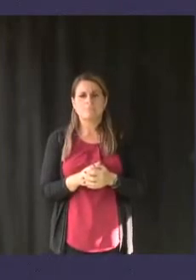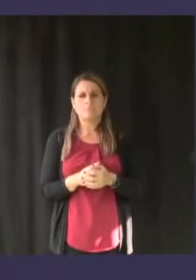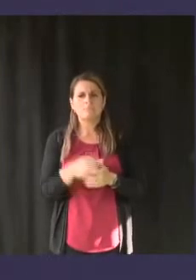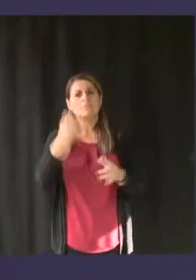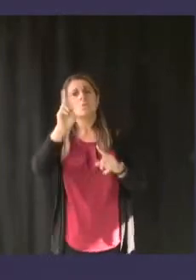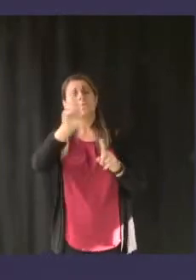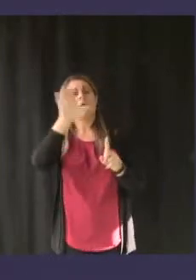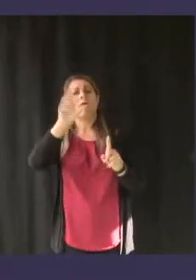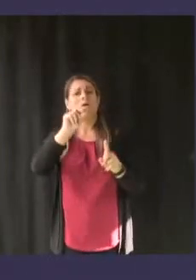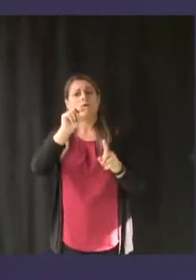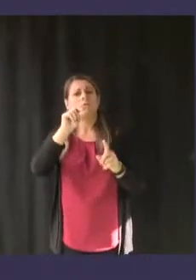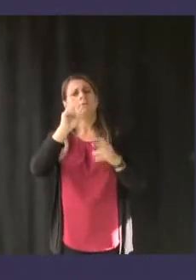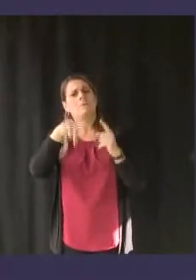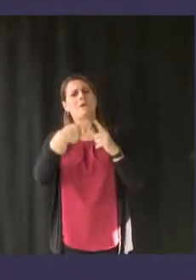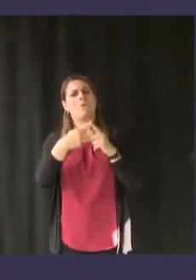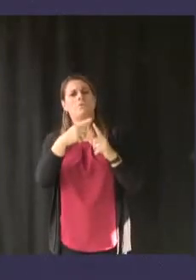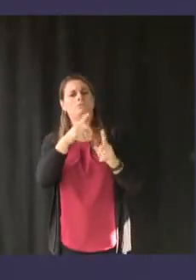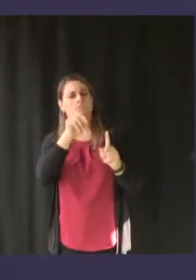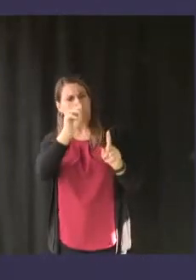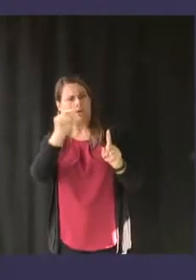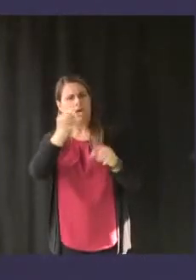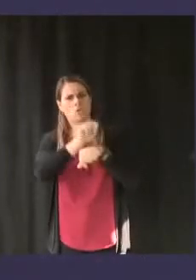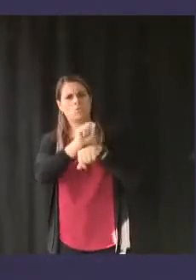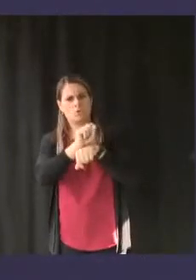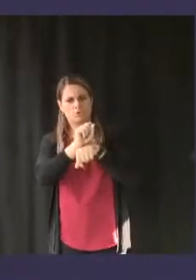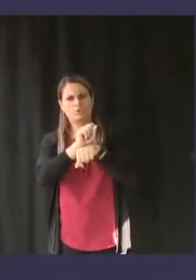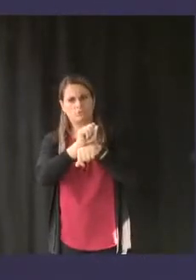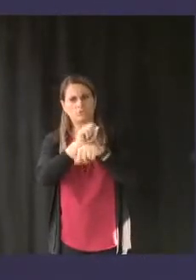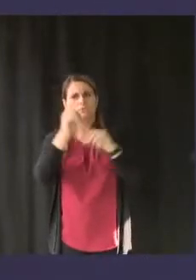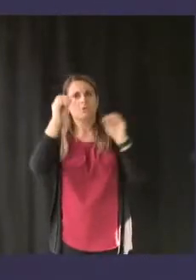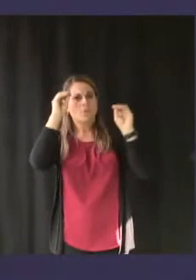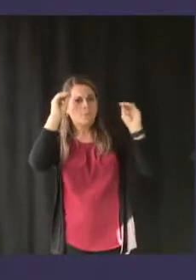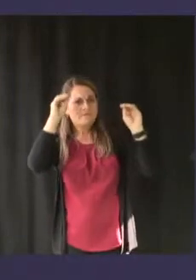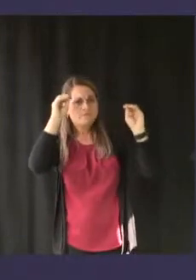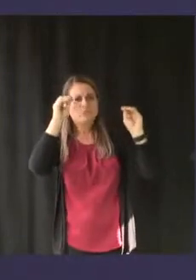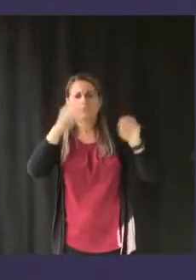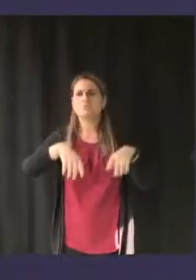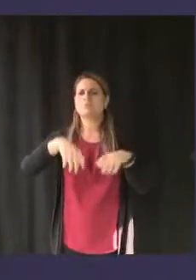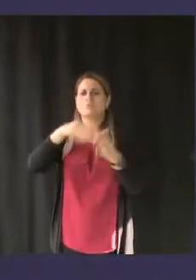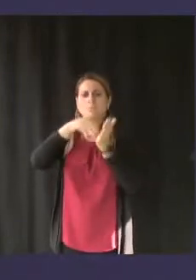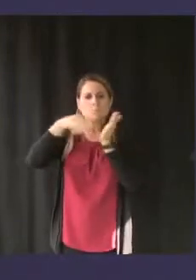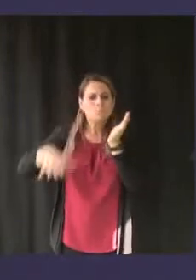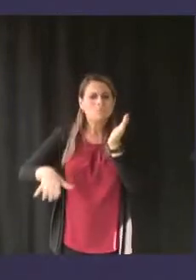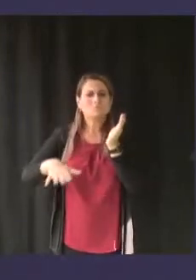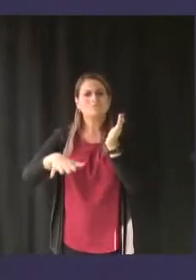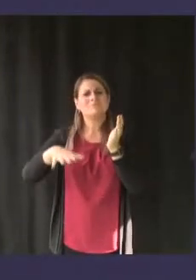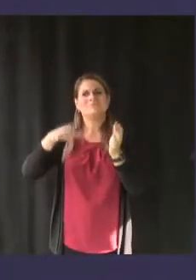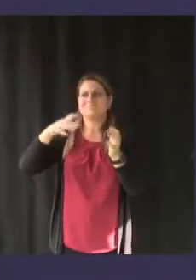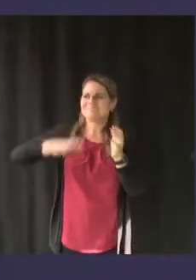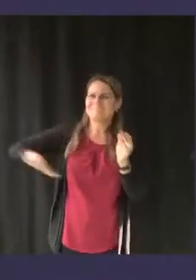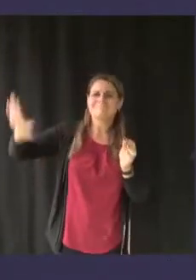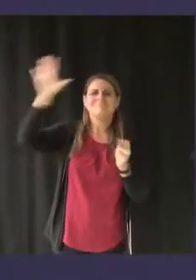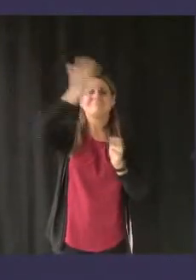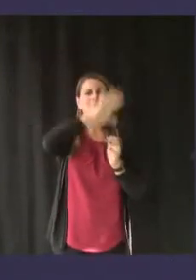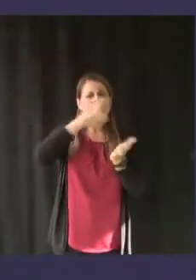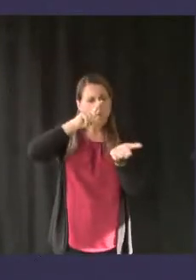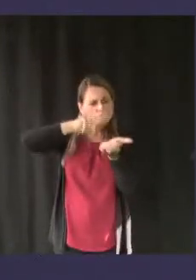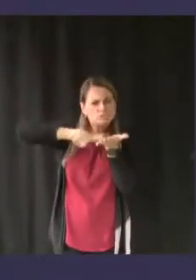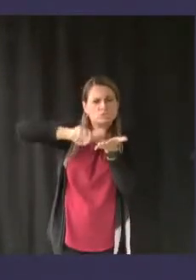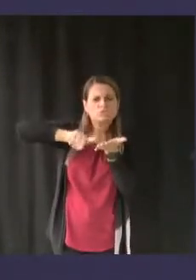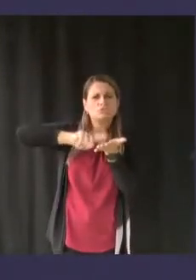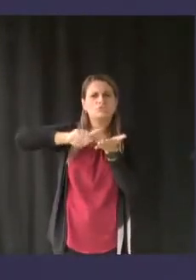outstanding faculty and an inspired student body, which our country sorely needs. When President Biden spoke to the